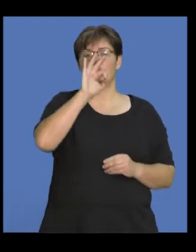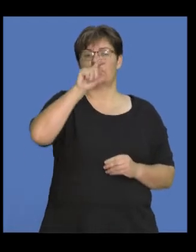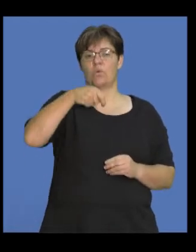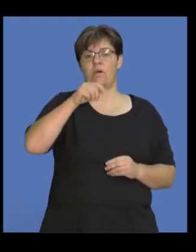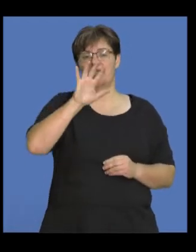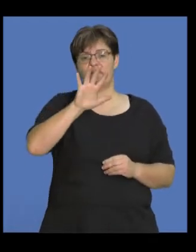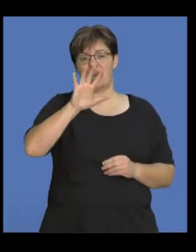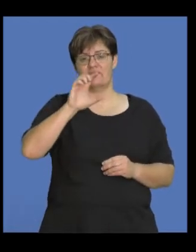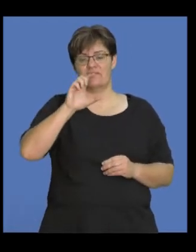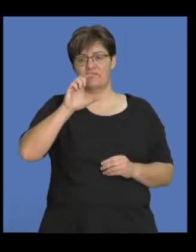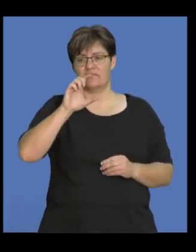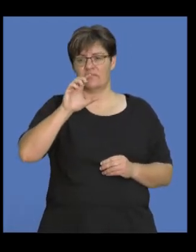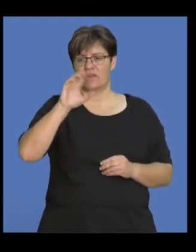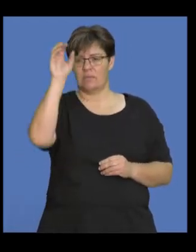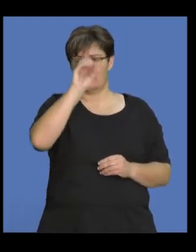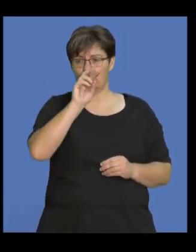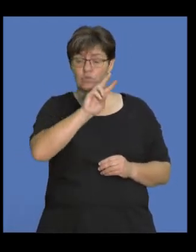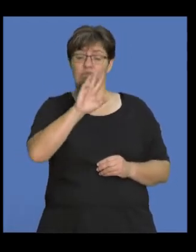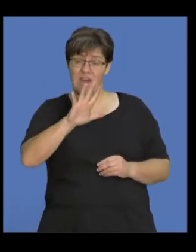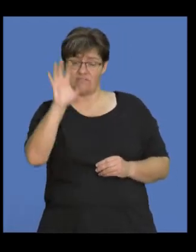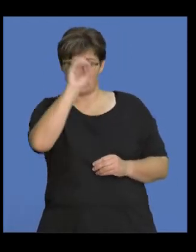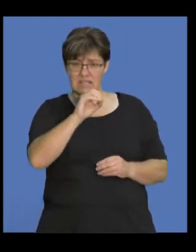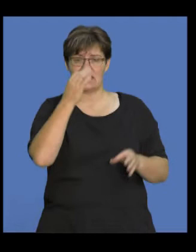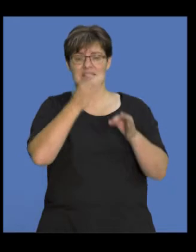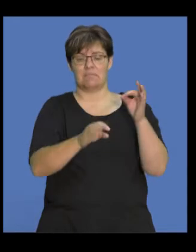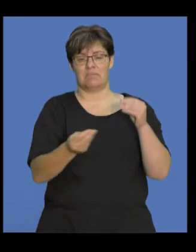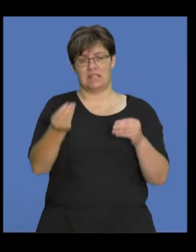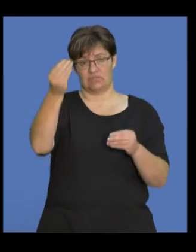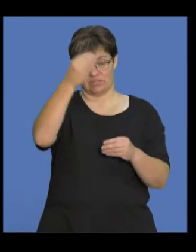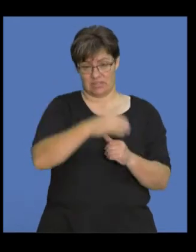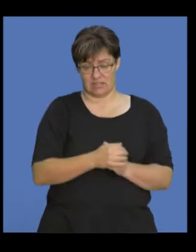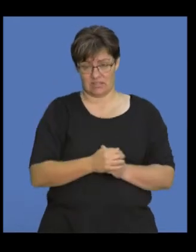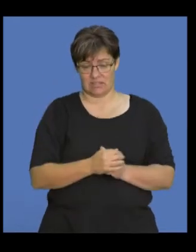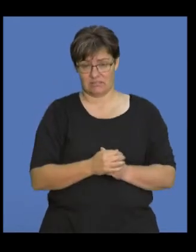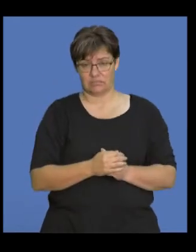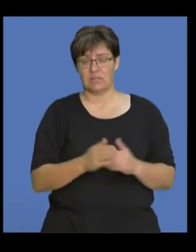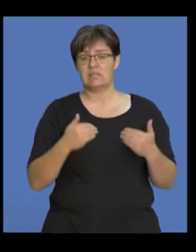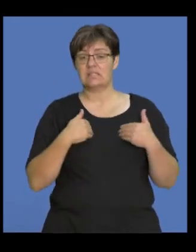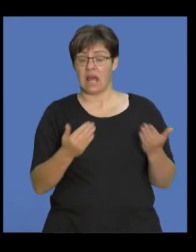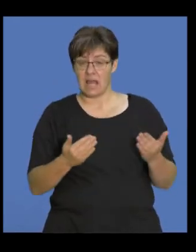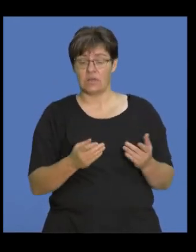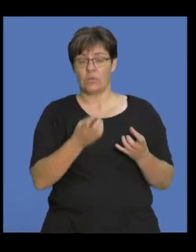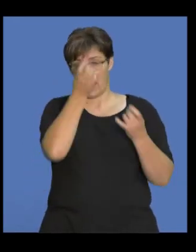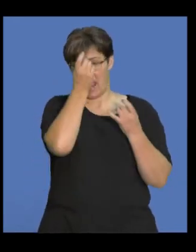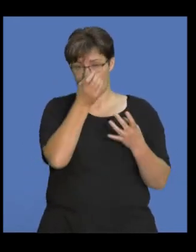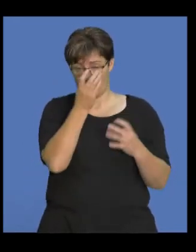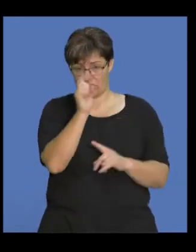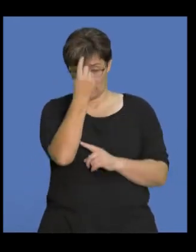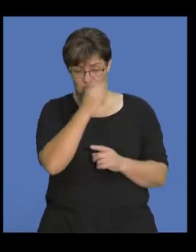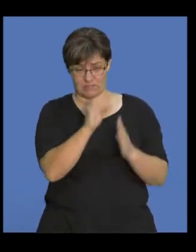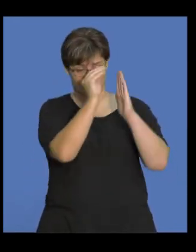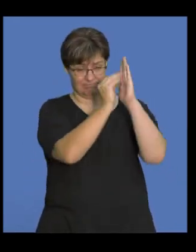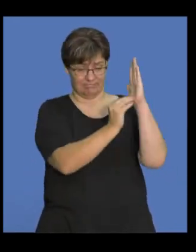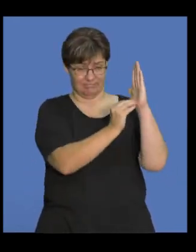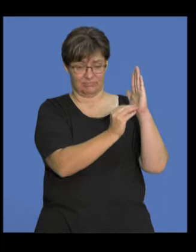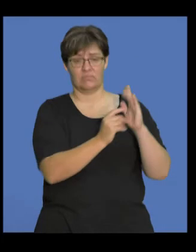3.25% simple interest. Remember again, you start with your data. And if you start with your data,